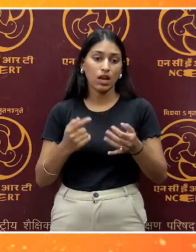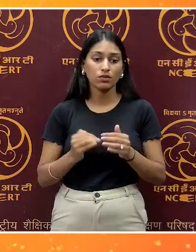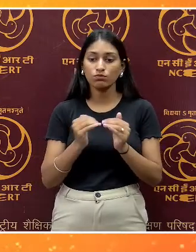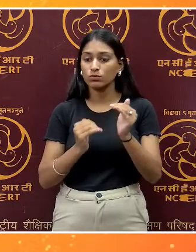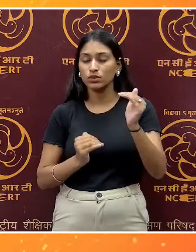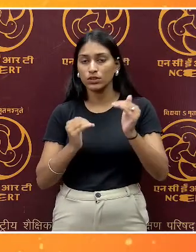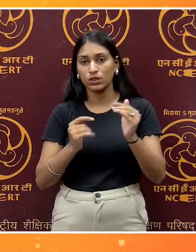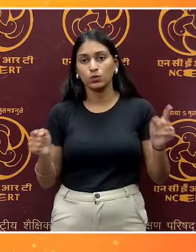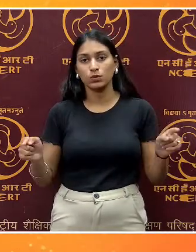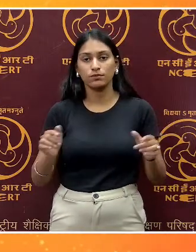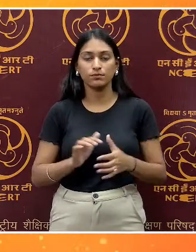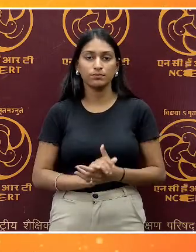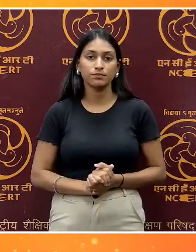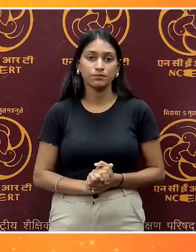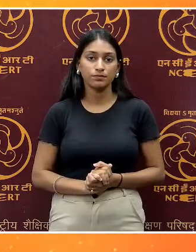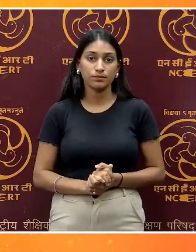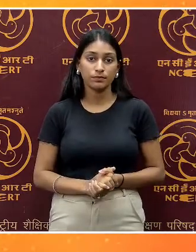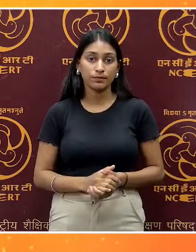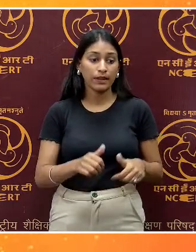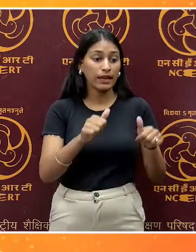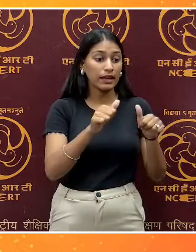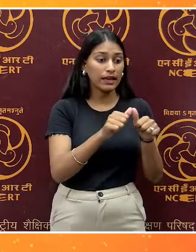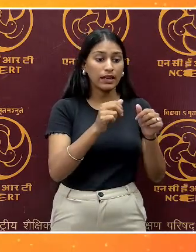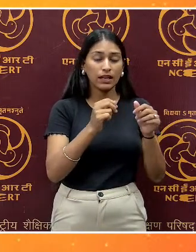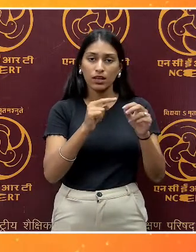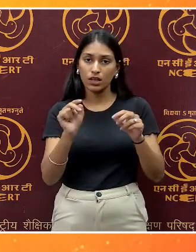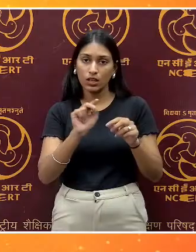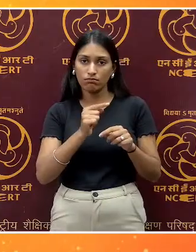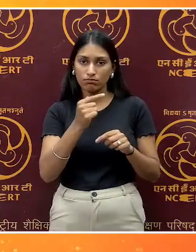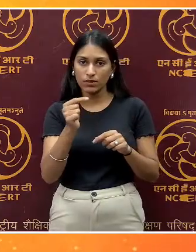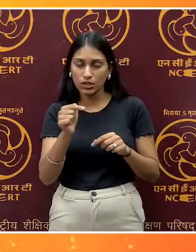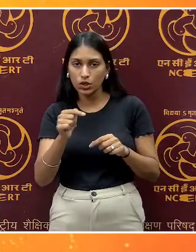Otherwise, MA cannot be equal to NA.